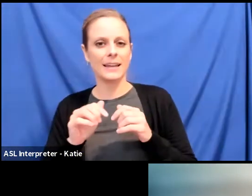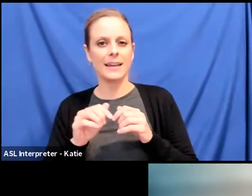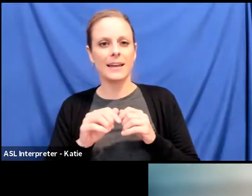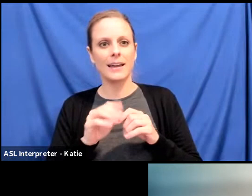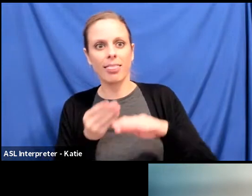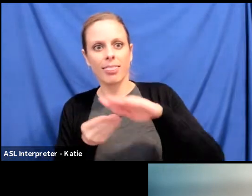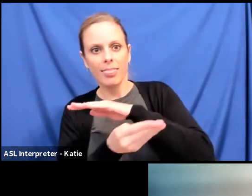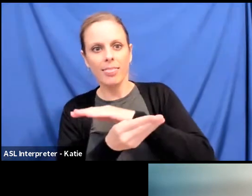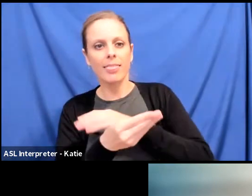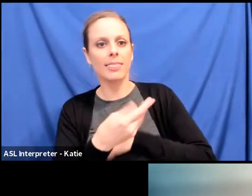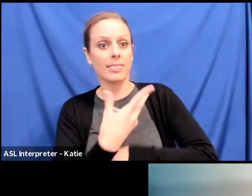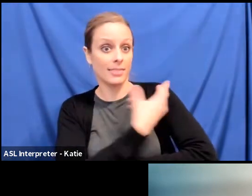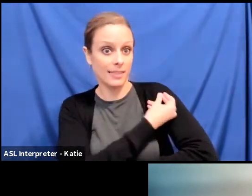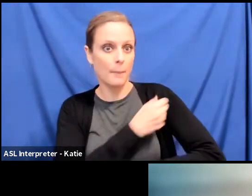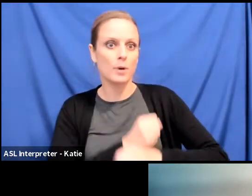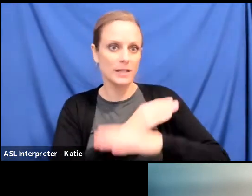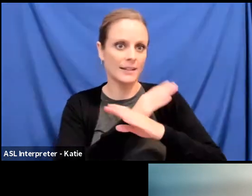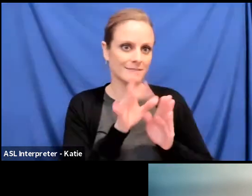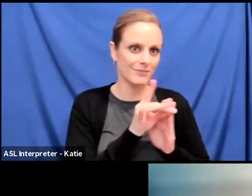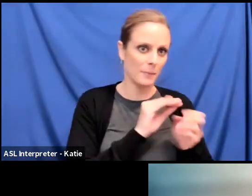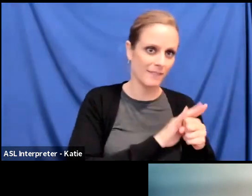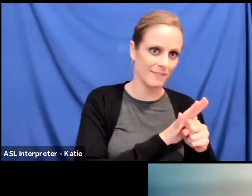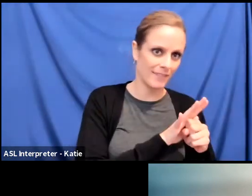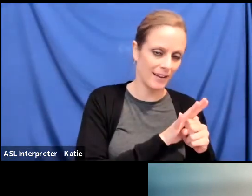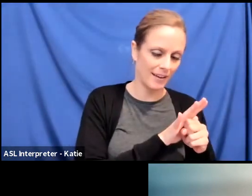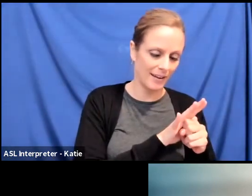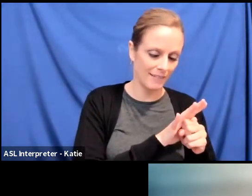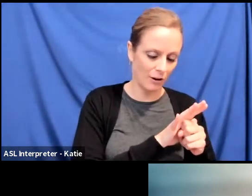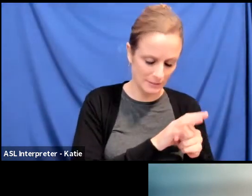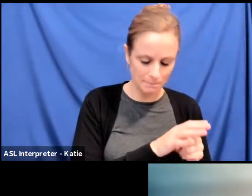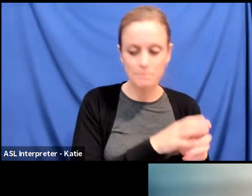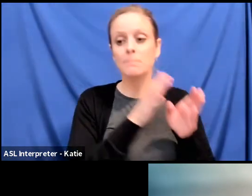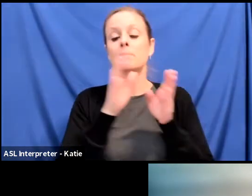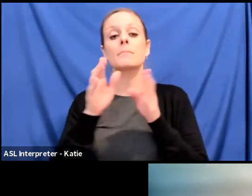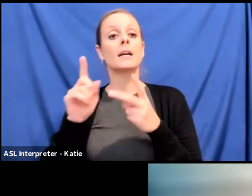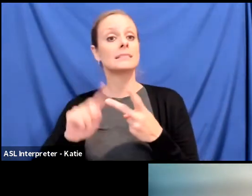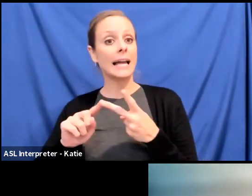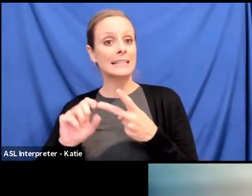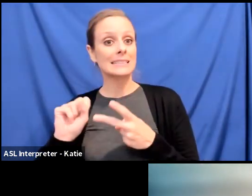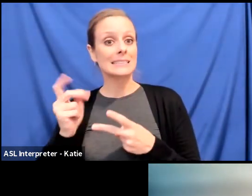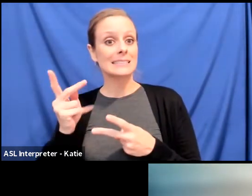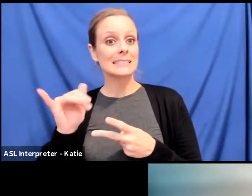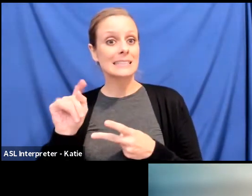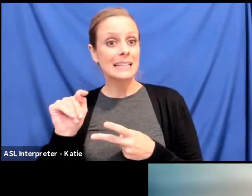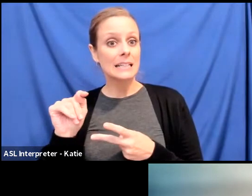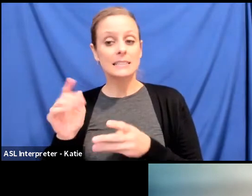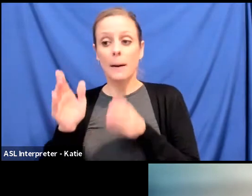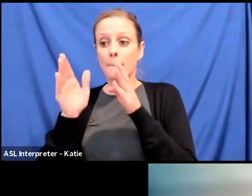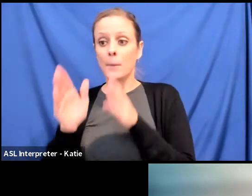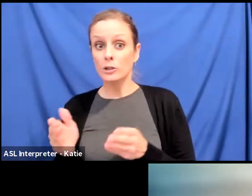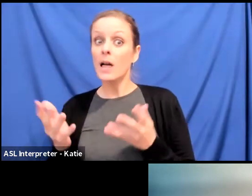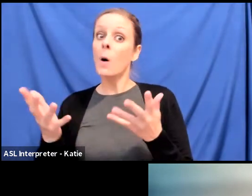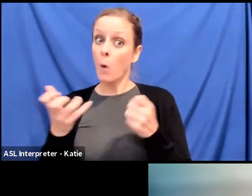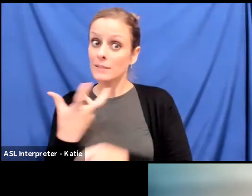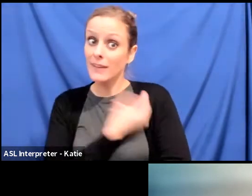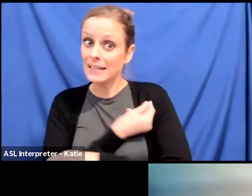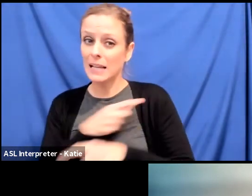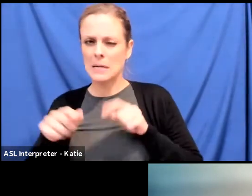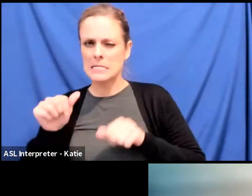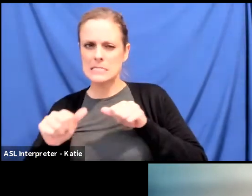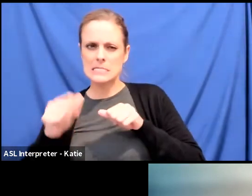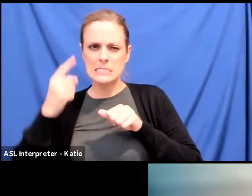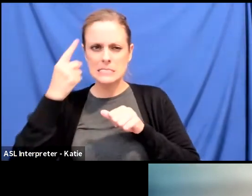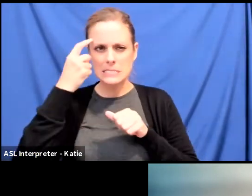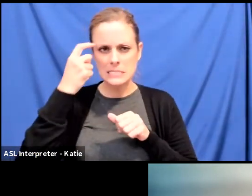is an interaction between someone who wants to get vaccinated, but is skeptical or may have some doubts. And they're going to be talking to